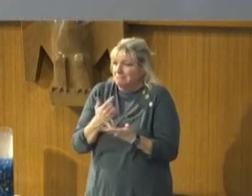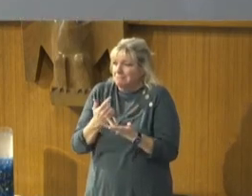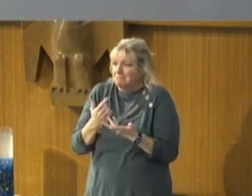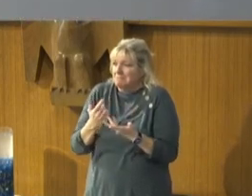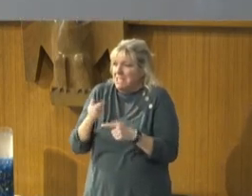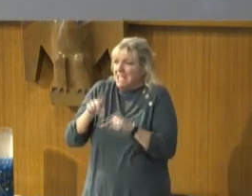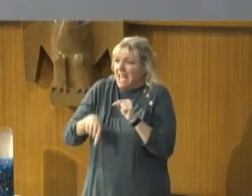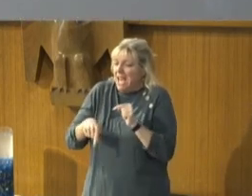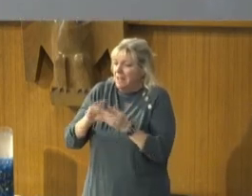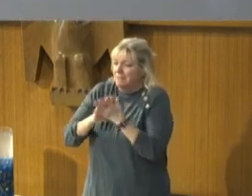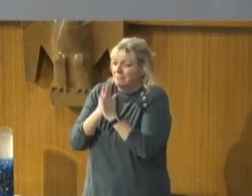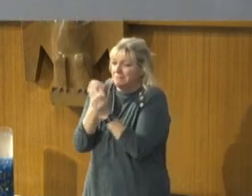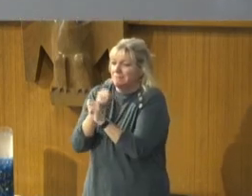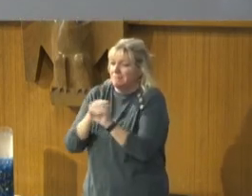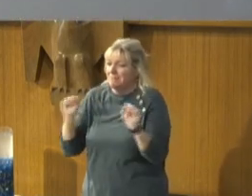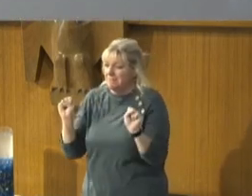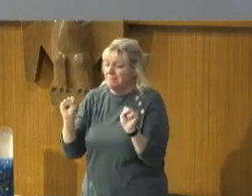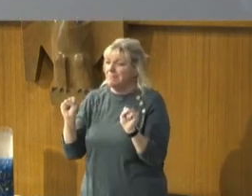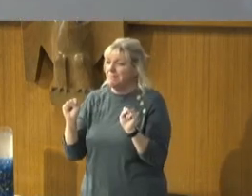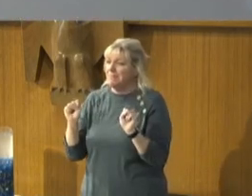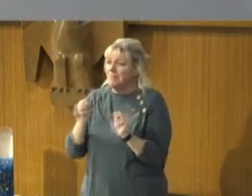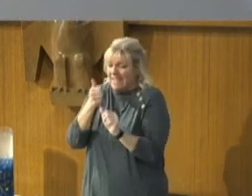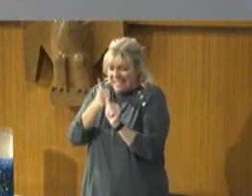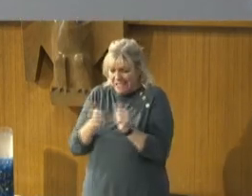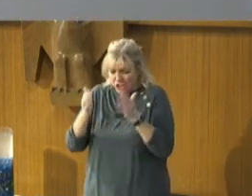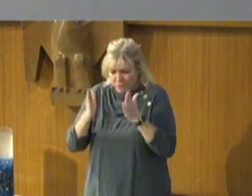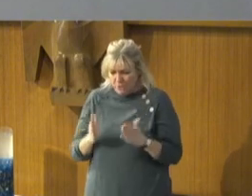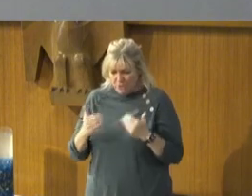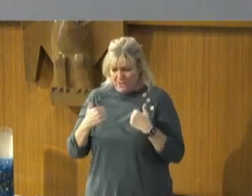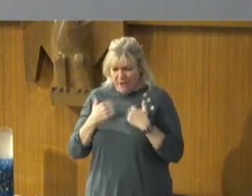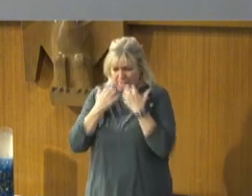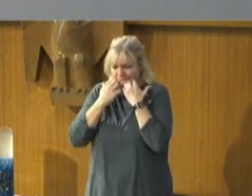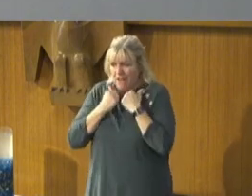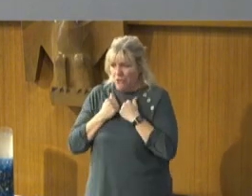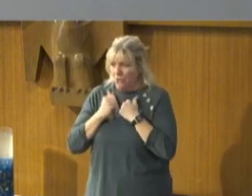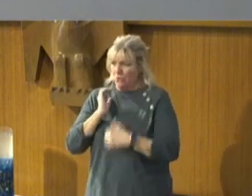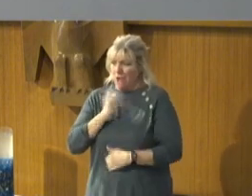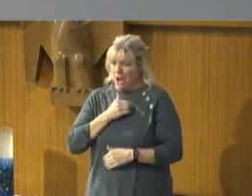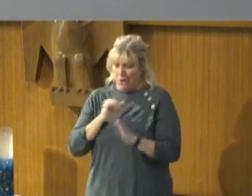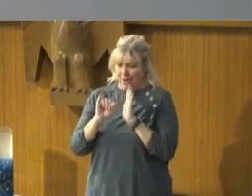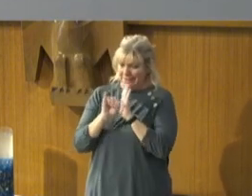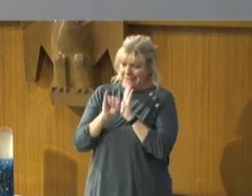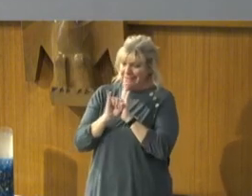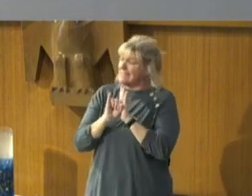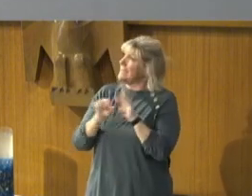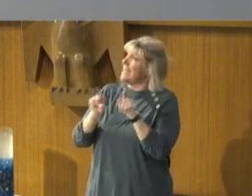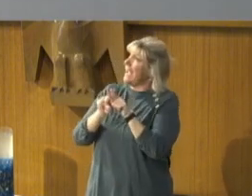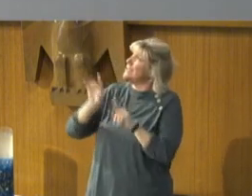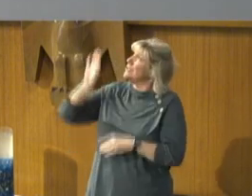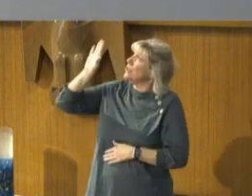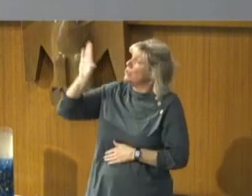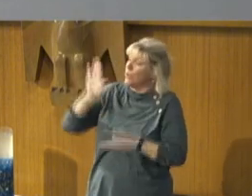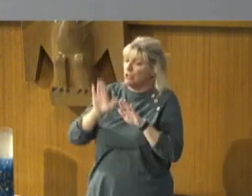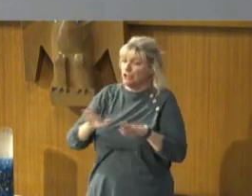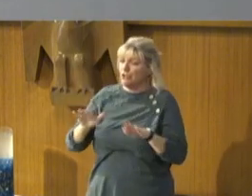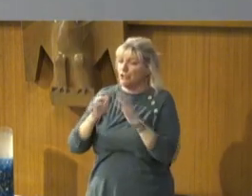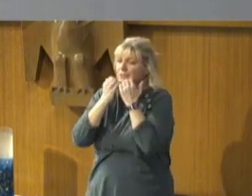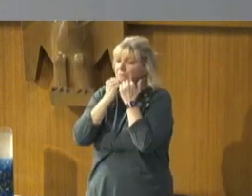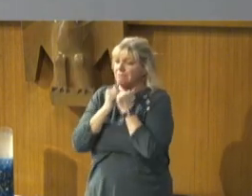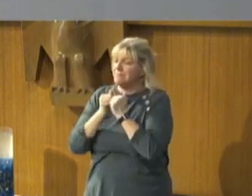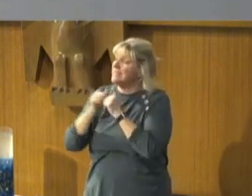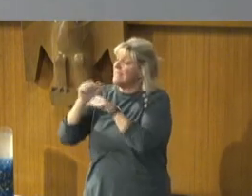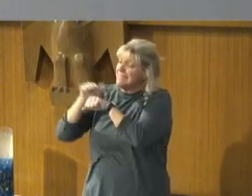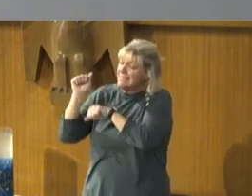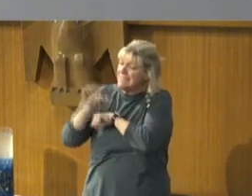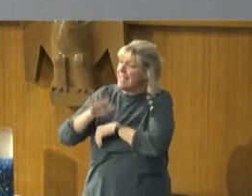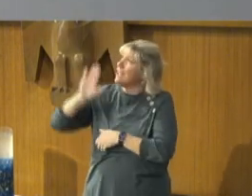that you would remind us each of our inherent value and our identity as your beloved children. Send your Spirit to guide us